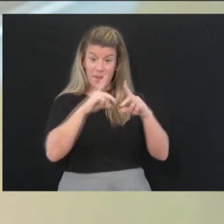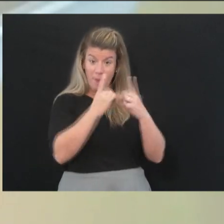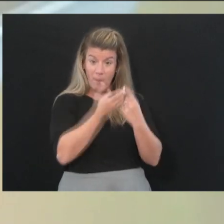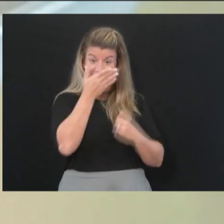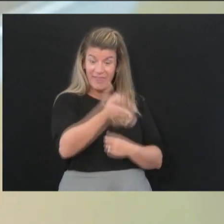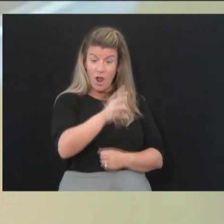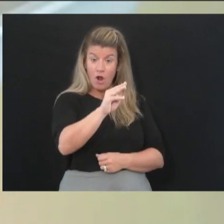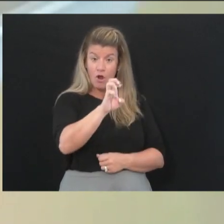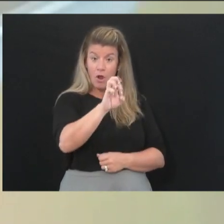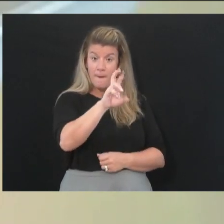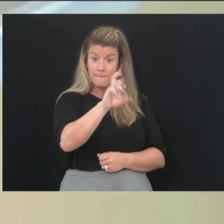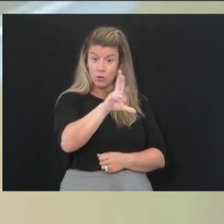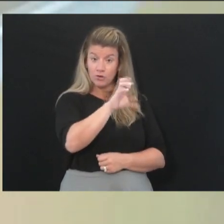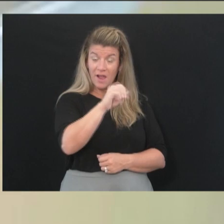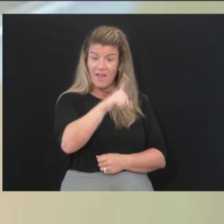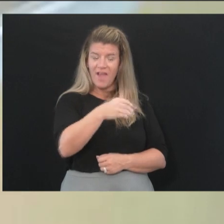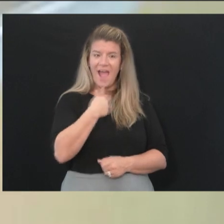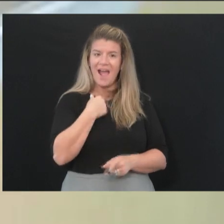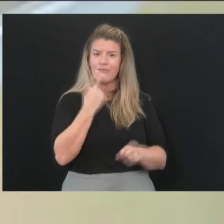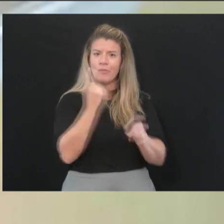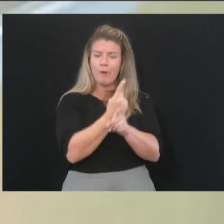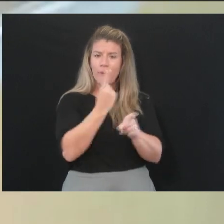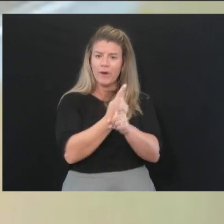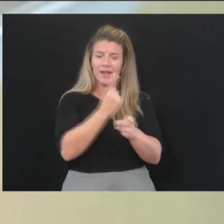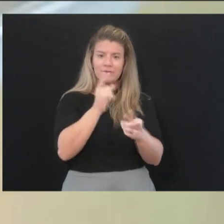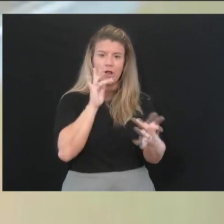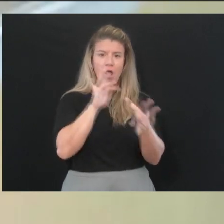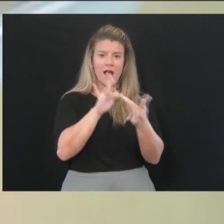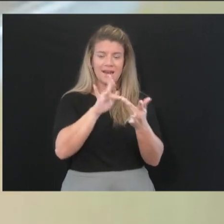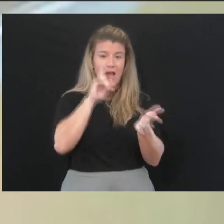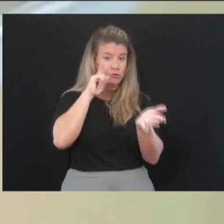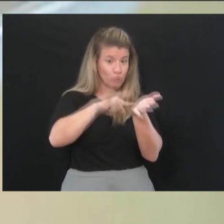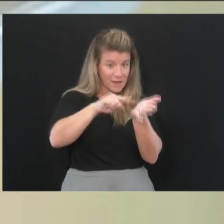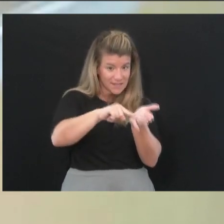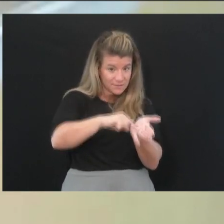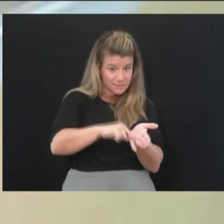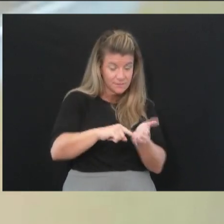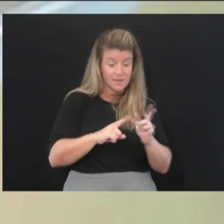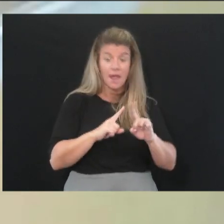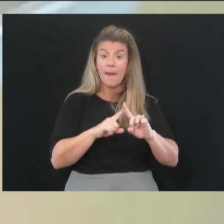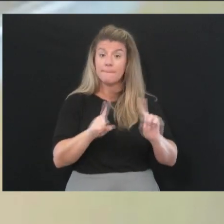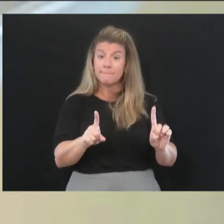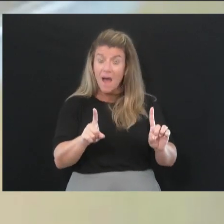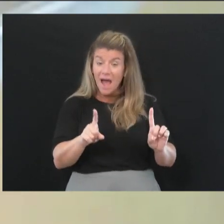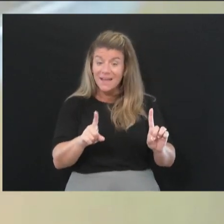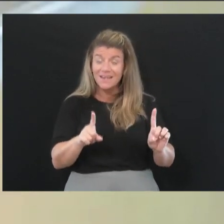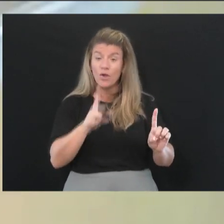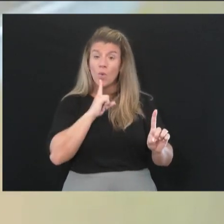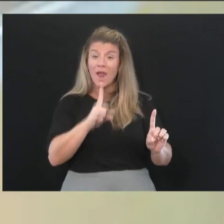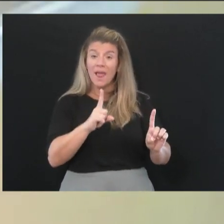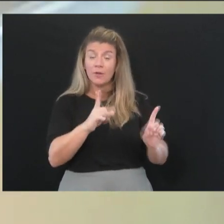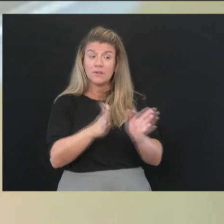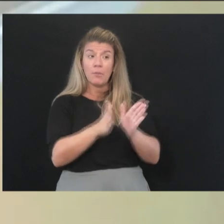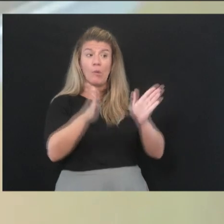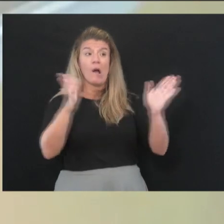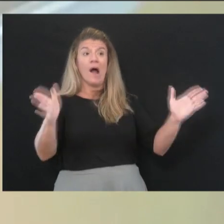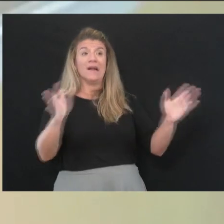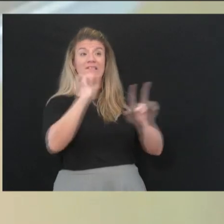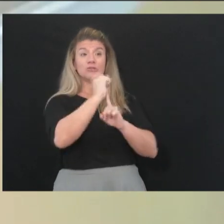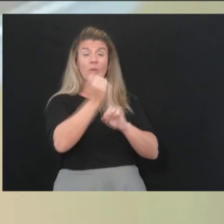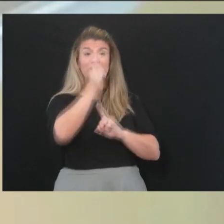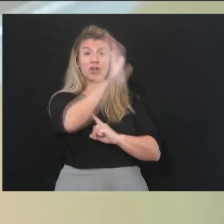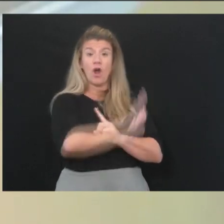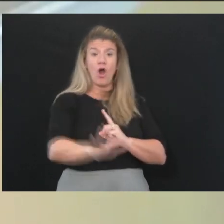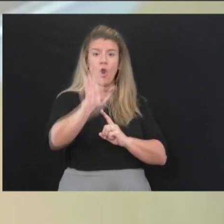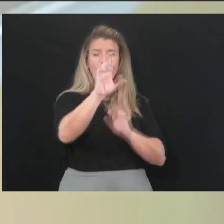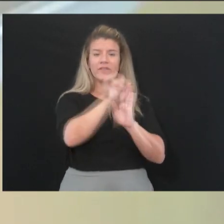is adequate contact tracing there. But given that there is a broader situation with nursing homes around the state,